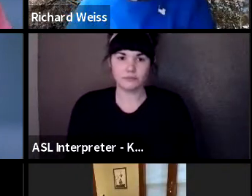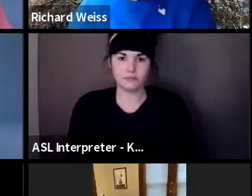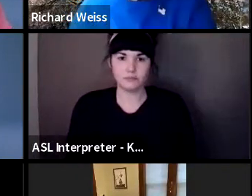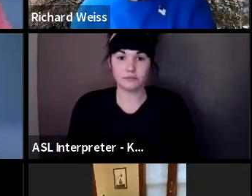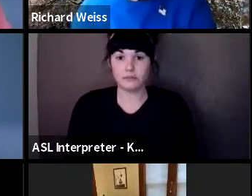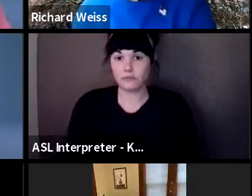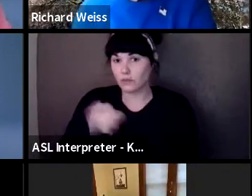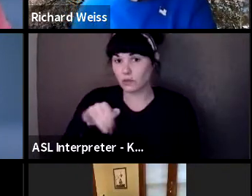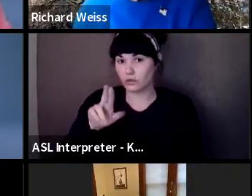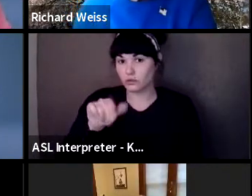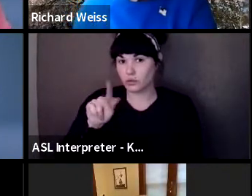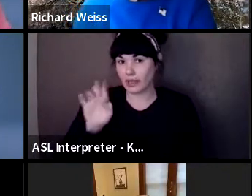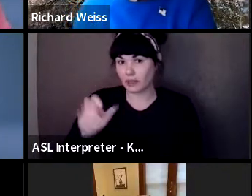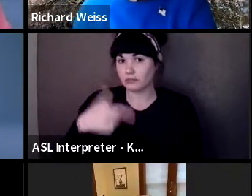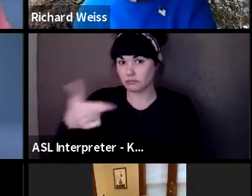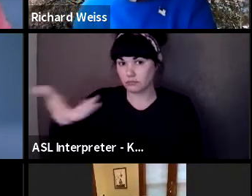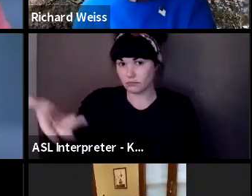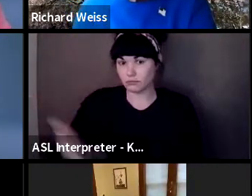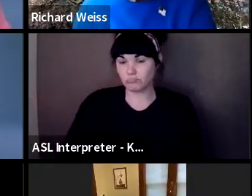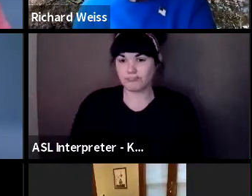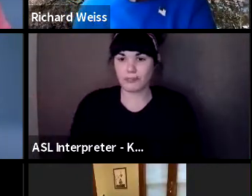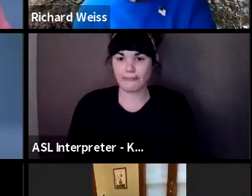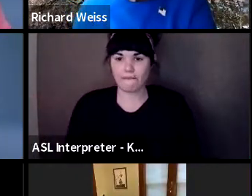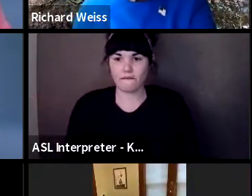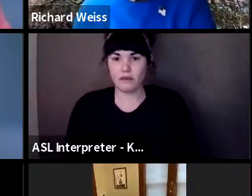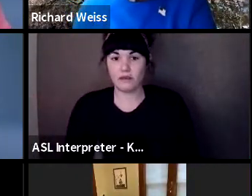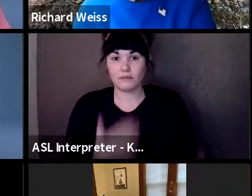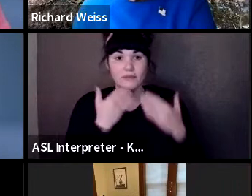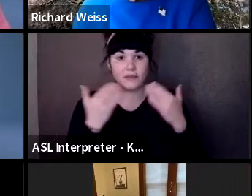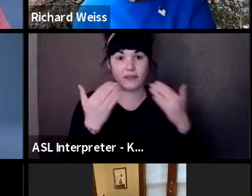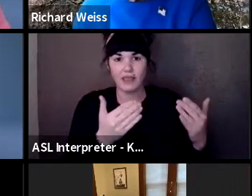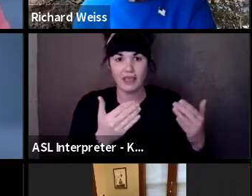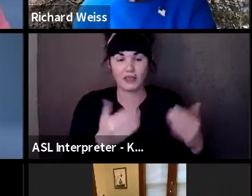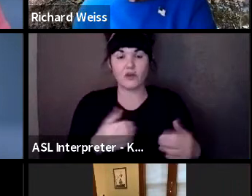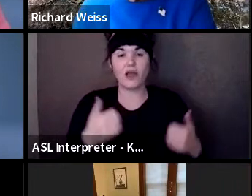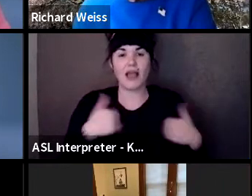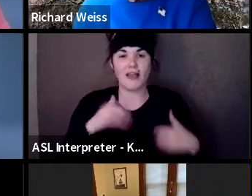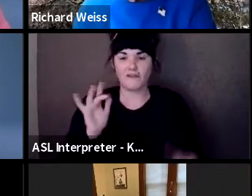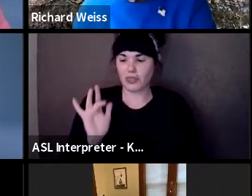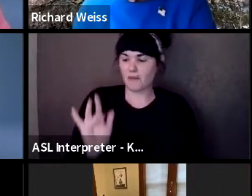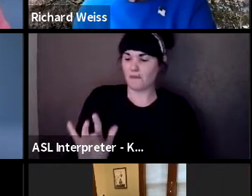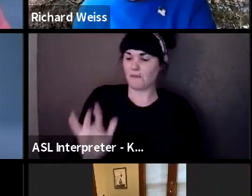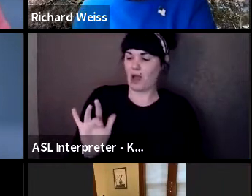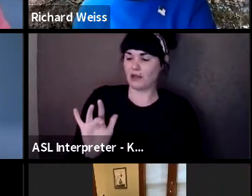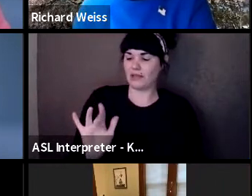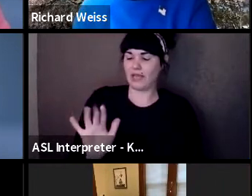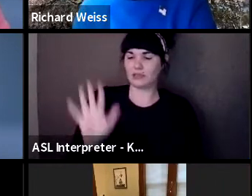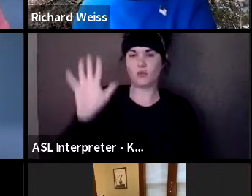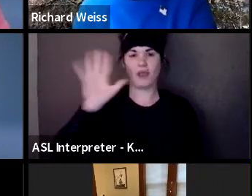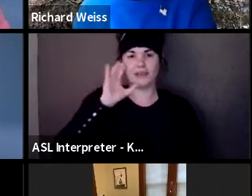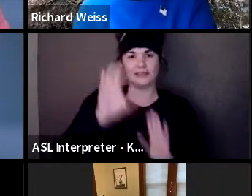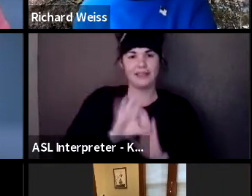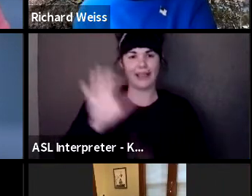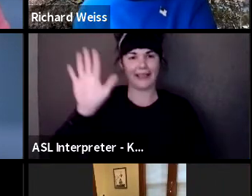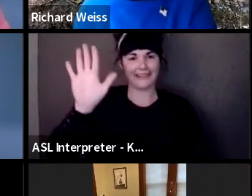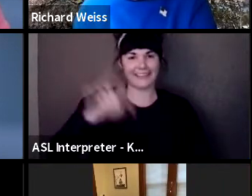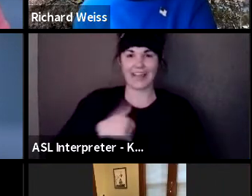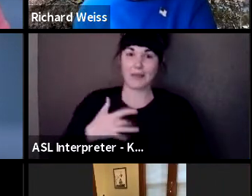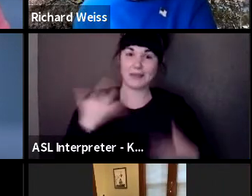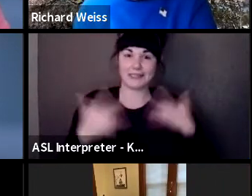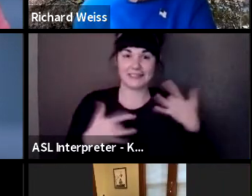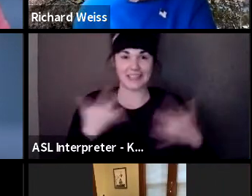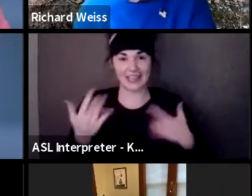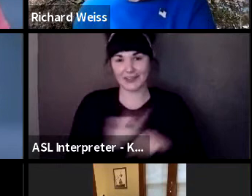Julianne, go ahead. Thank you. I got my raise hand button now. I'm all excited to use it. Certainly. And then